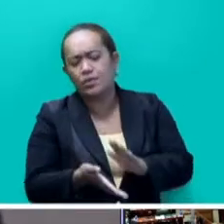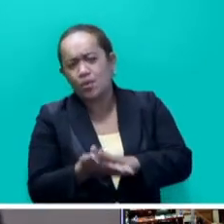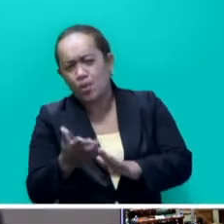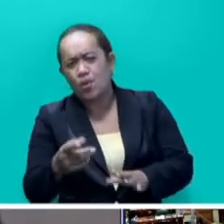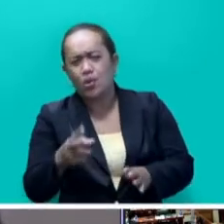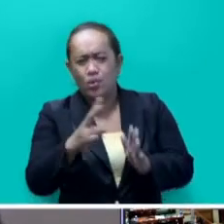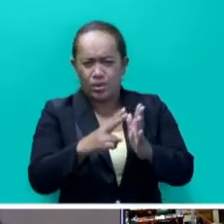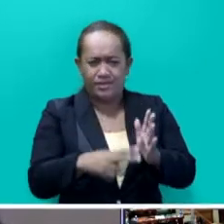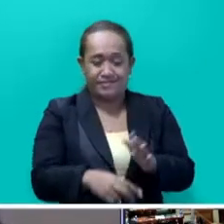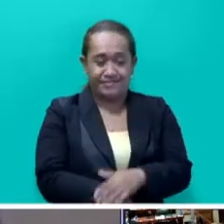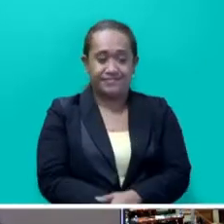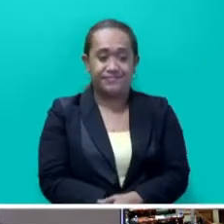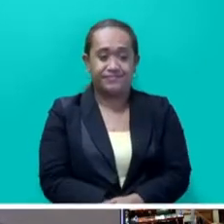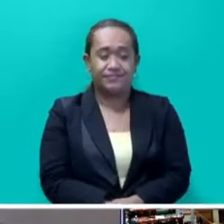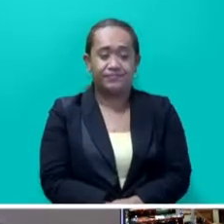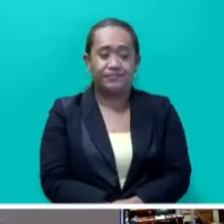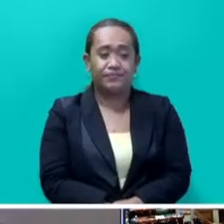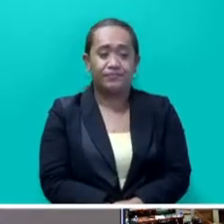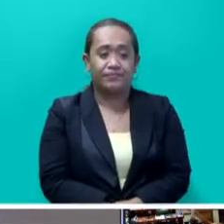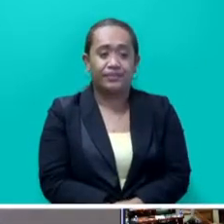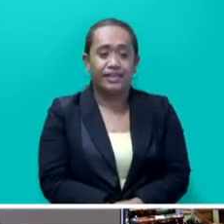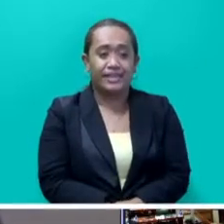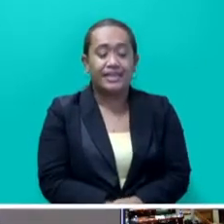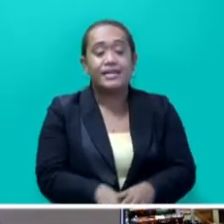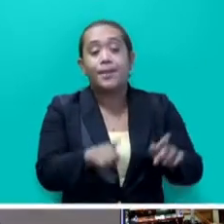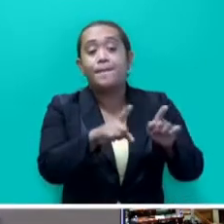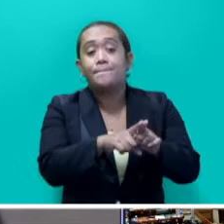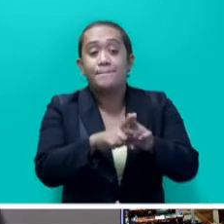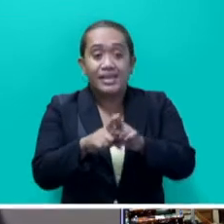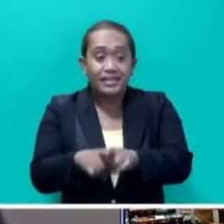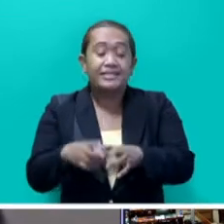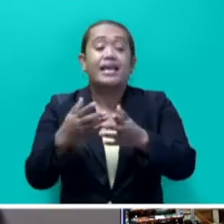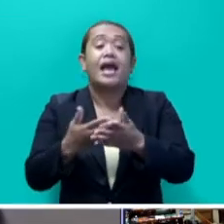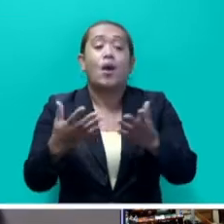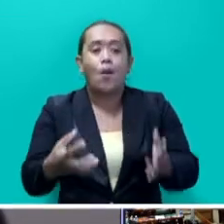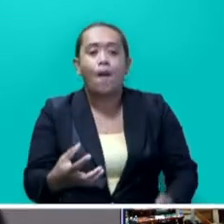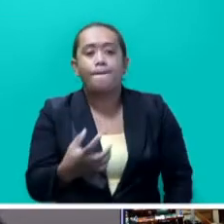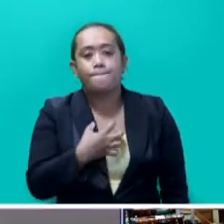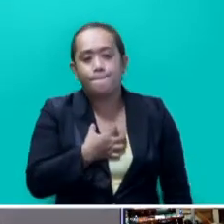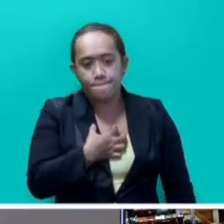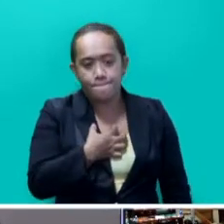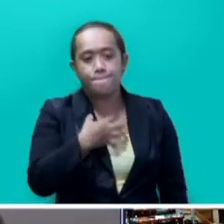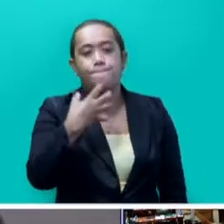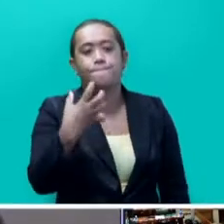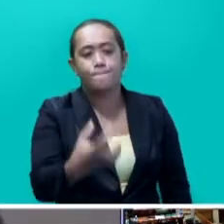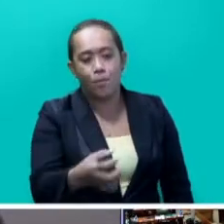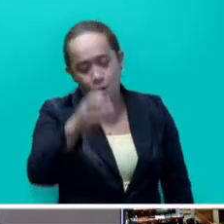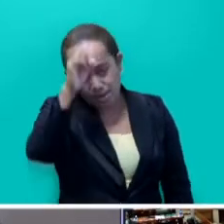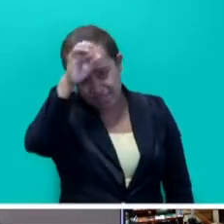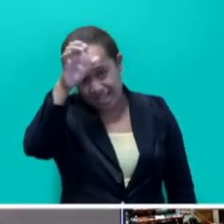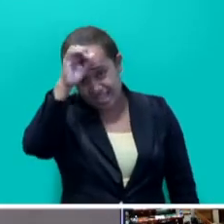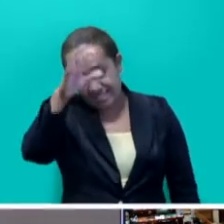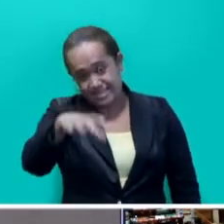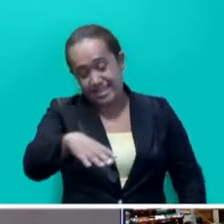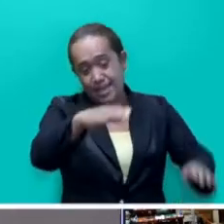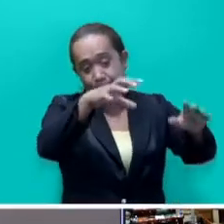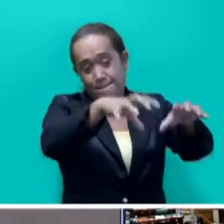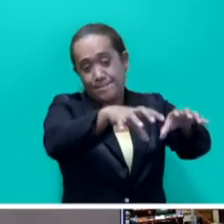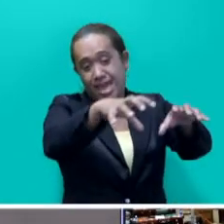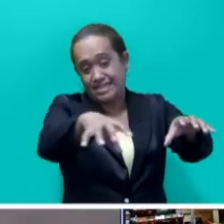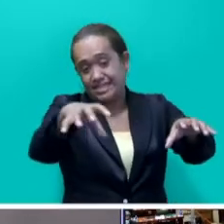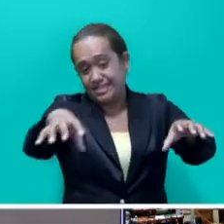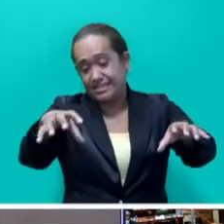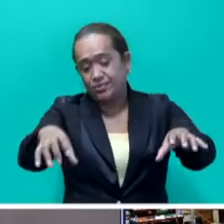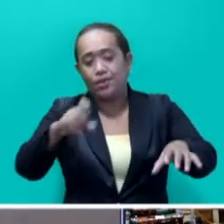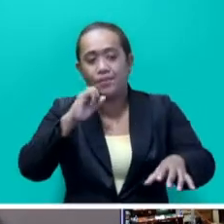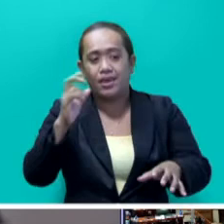talking about. And it literally means there'll be more taxi bases that are around. So the levy that's charged that everybody has